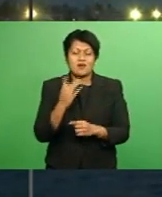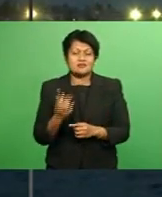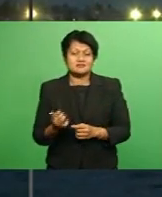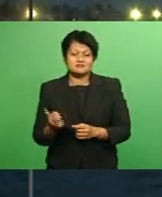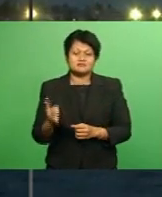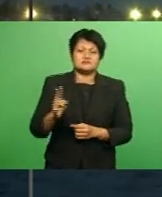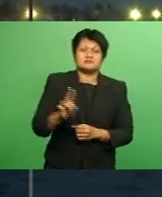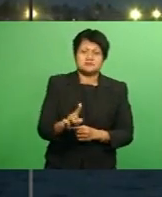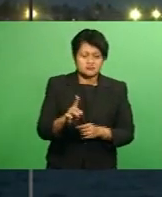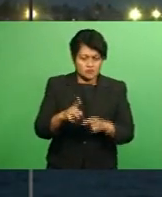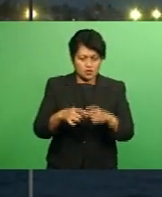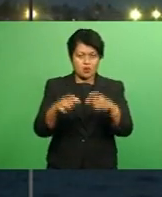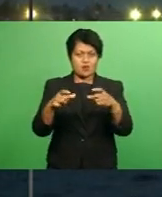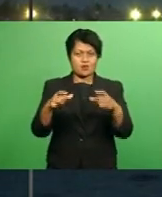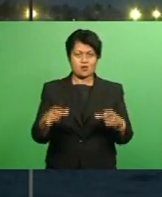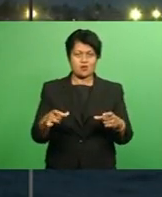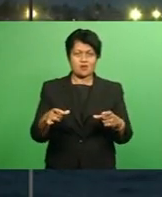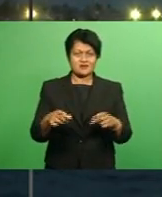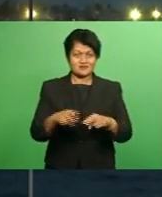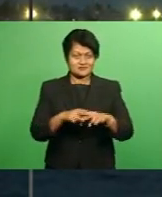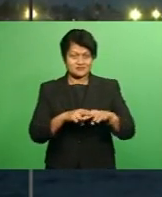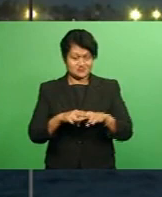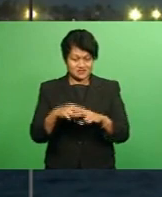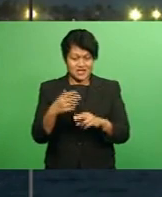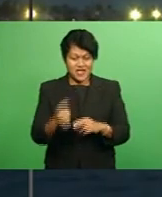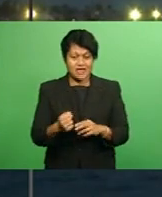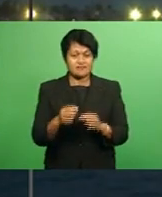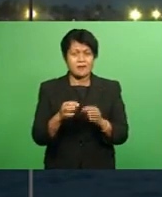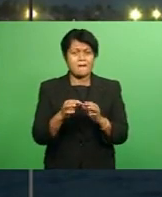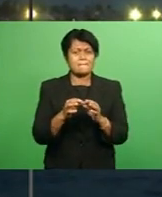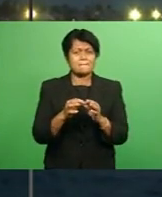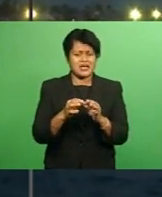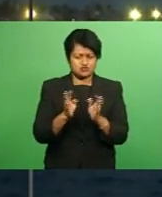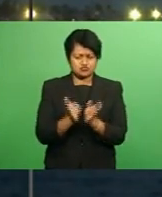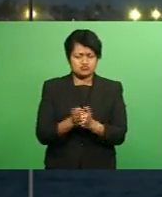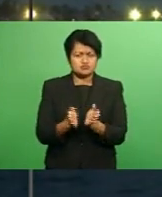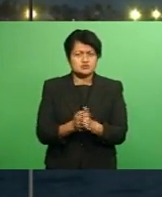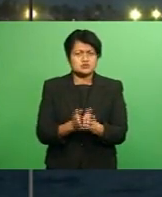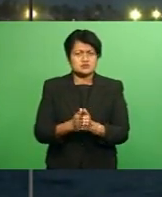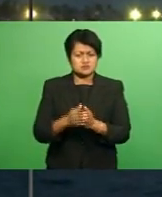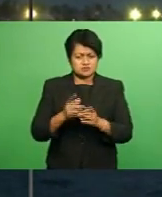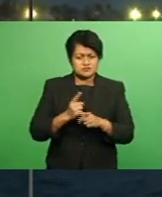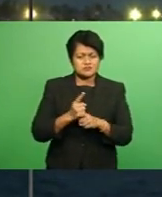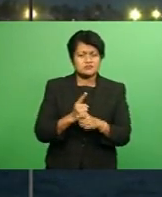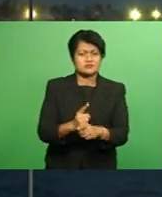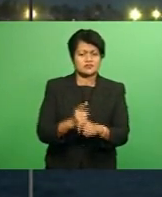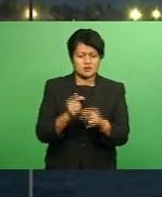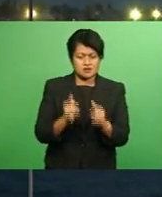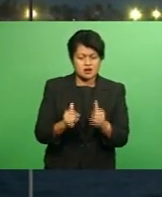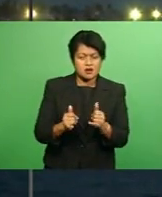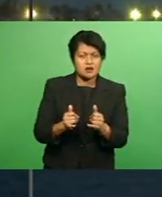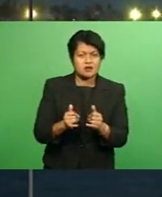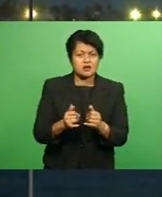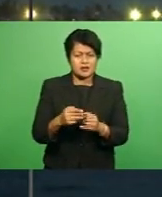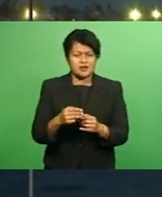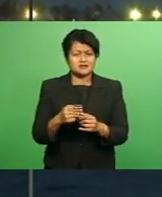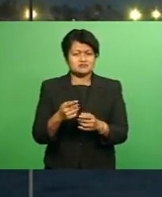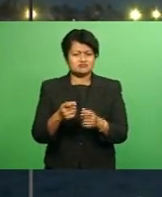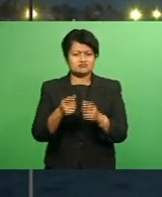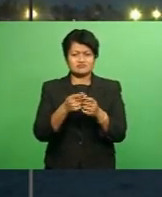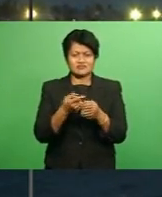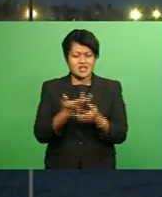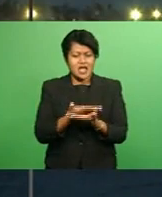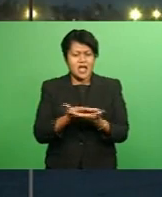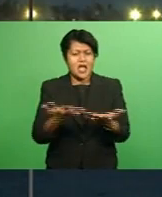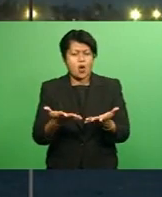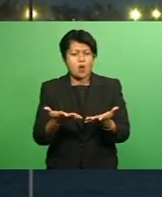Judicial Department launched a bench book for children yesterday to guide judges and magistrates on how to deal with children in criminal